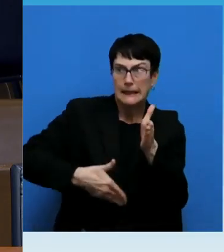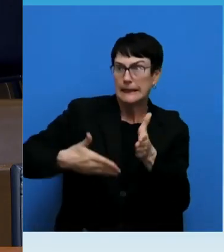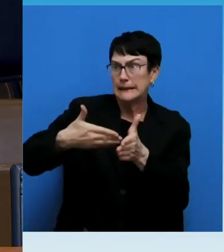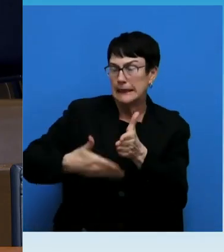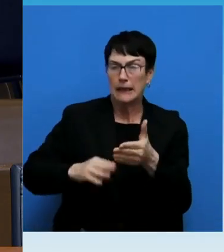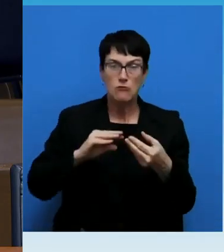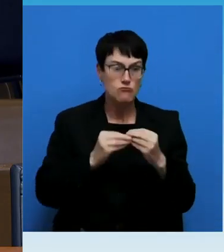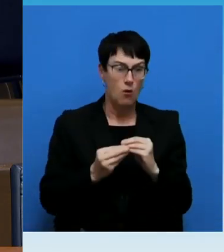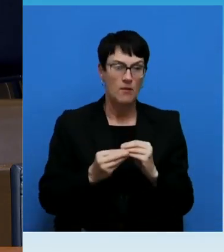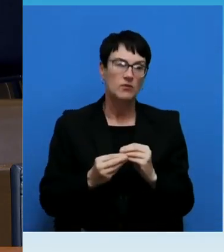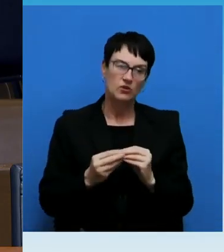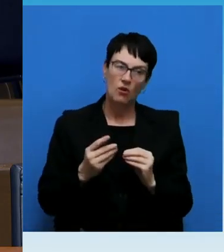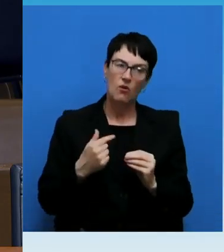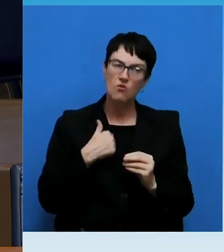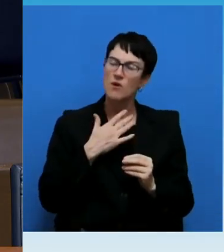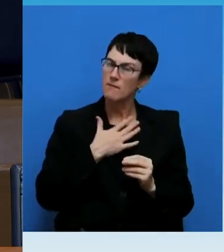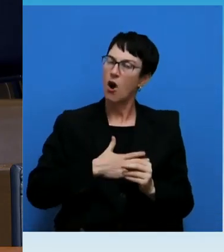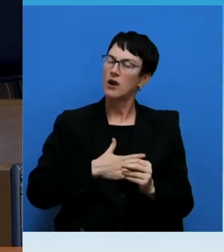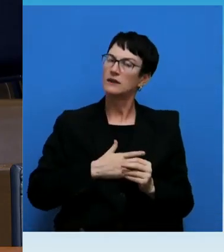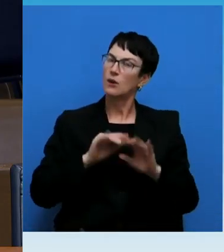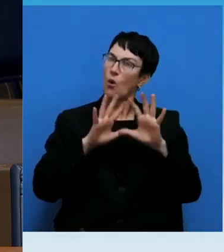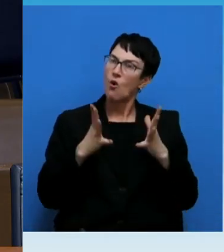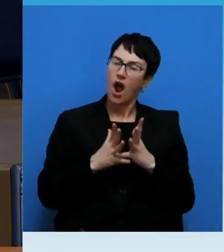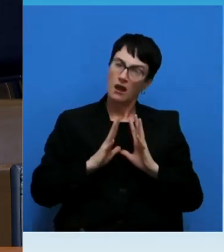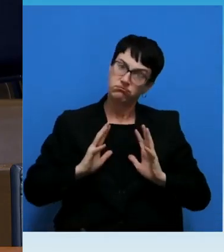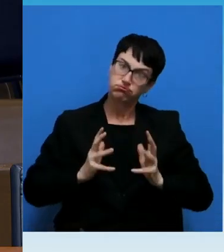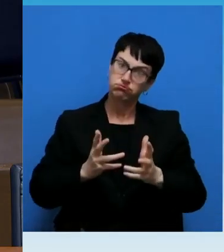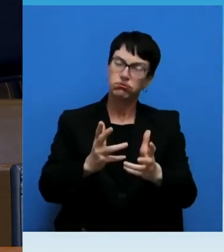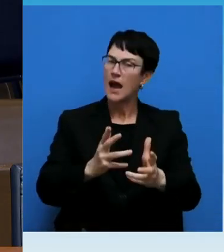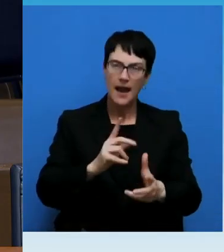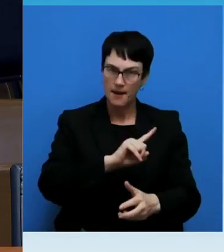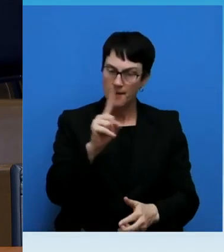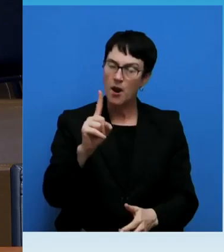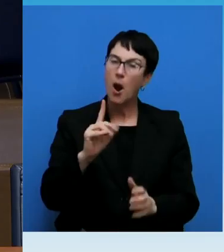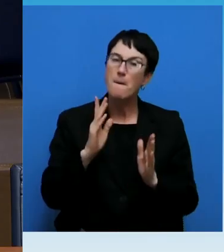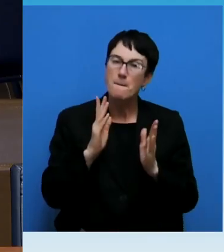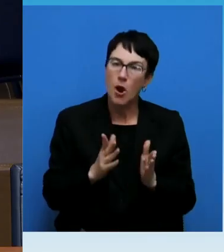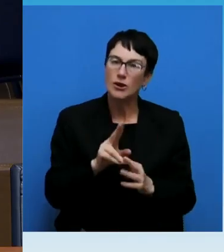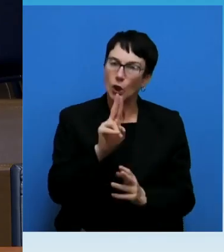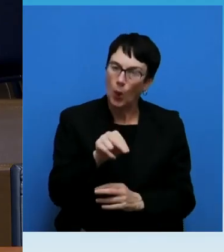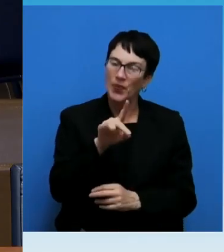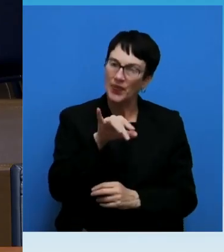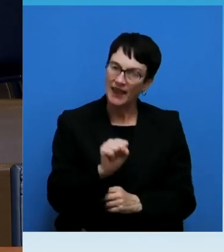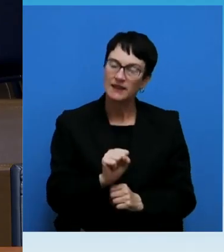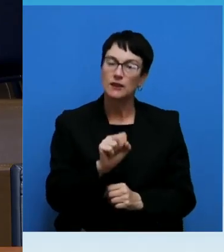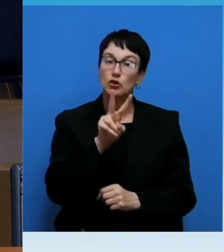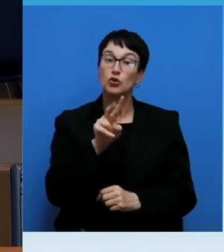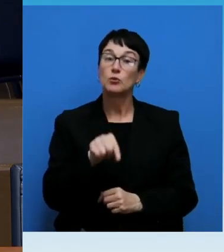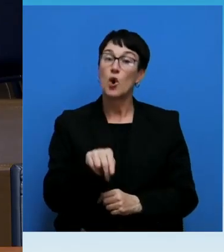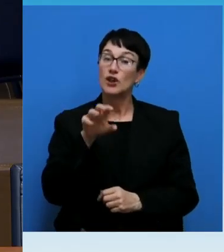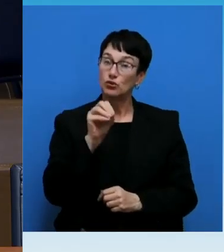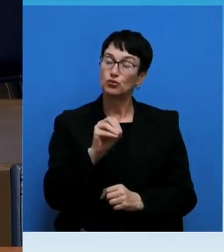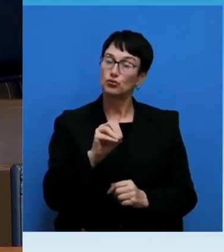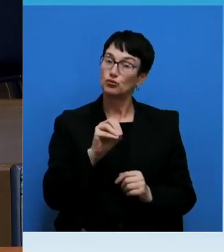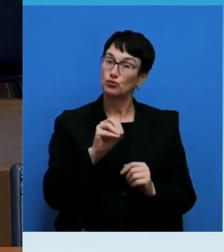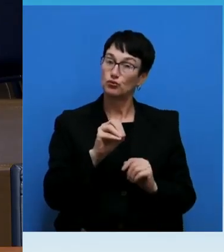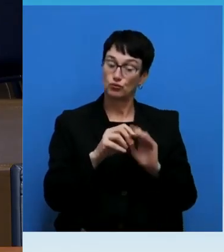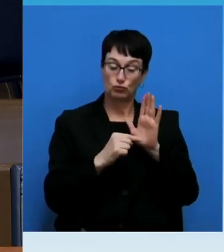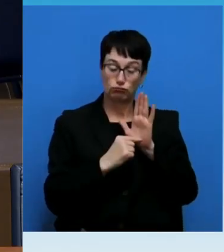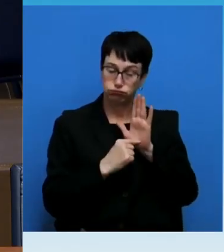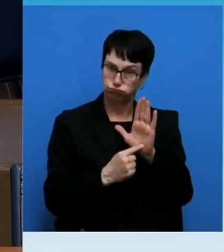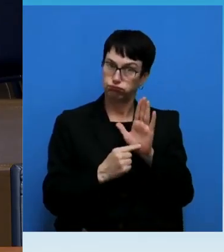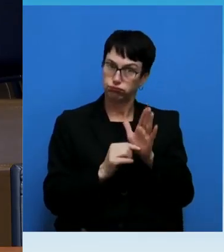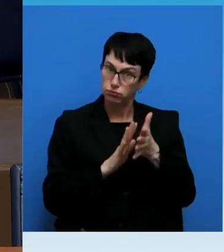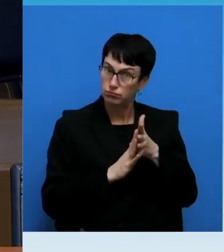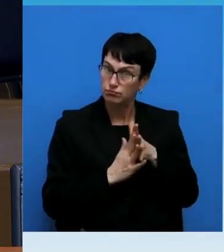following actions. 1, accelerated implementation of UNDIS 2.0 across all UN entities with a focus on measurable